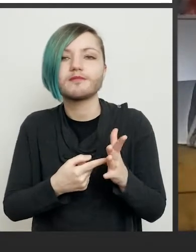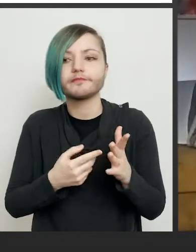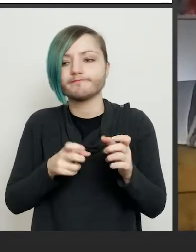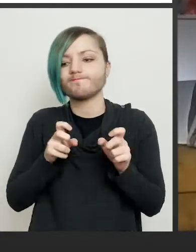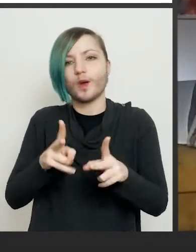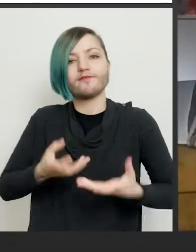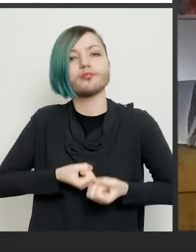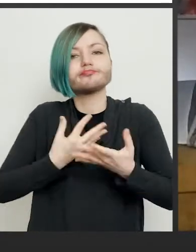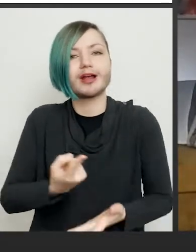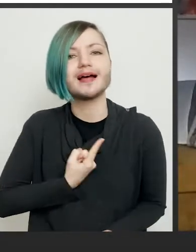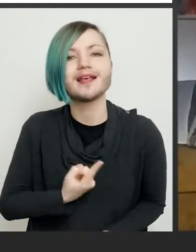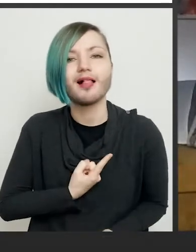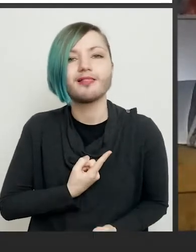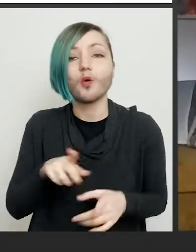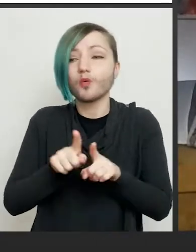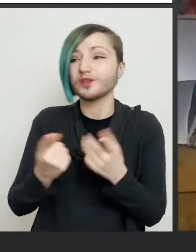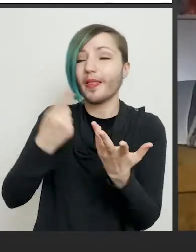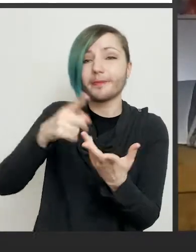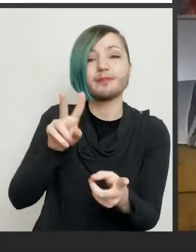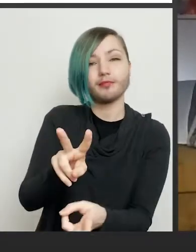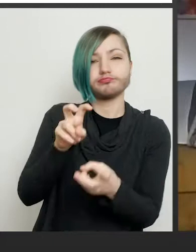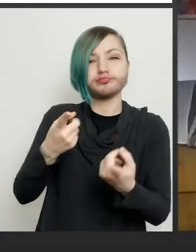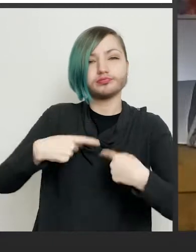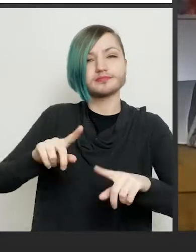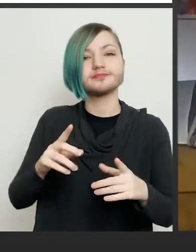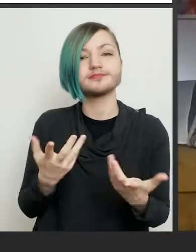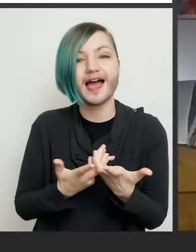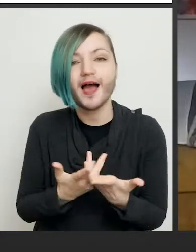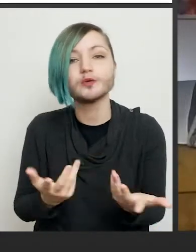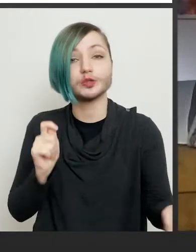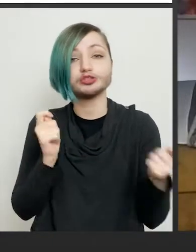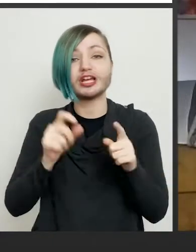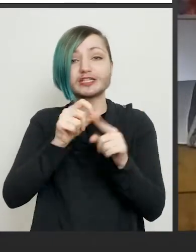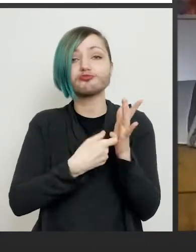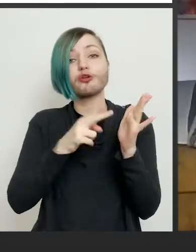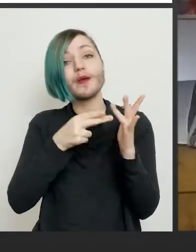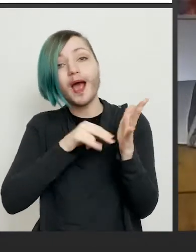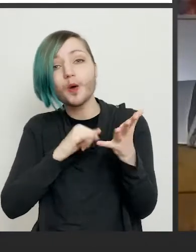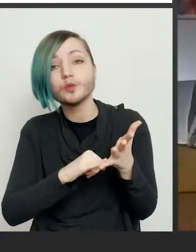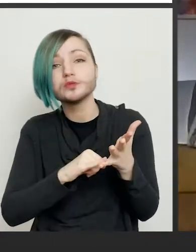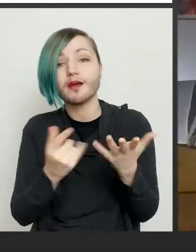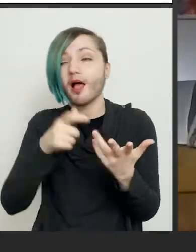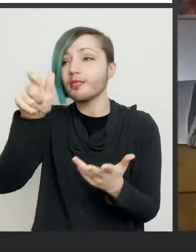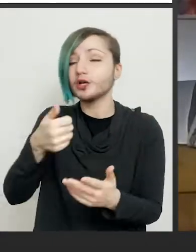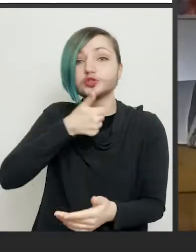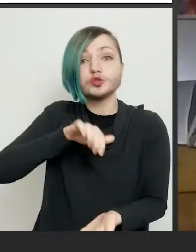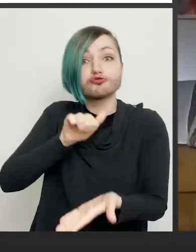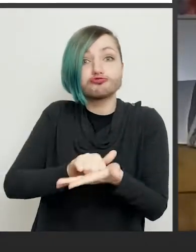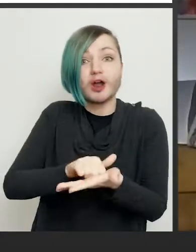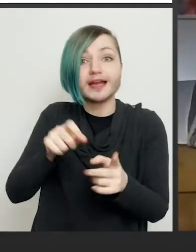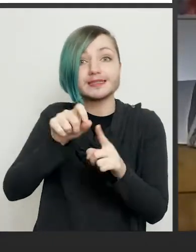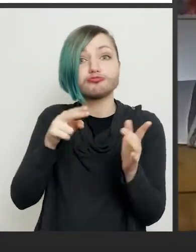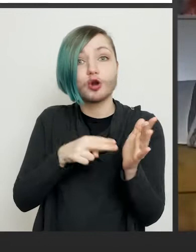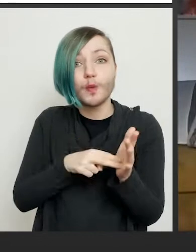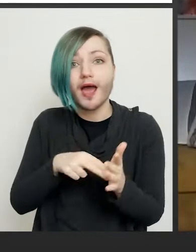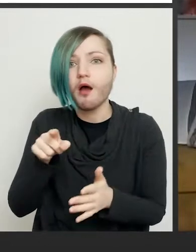we are and how other people see us. So when we change our pronouns, and when somebody uses that pronoun, it means